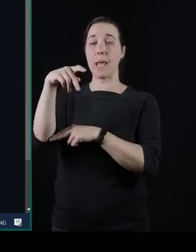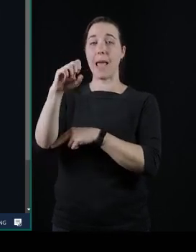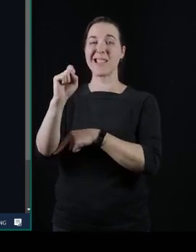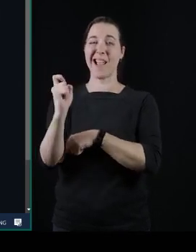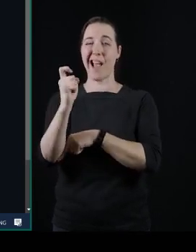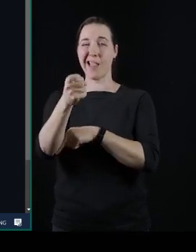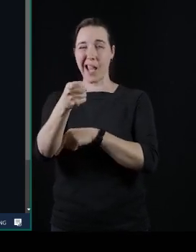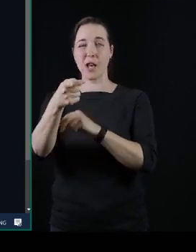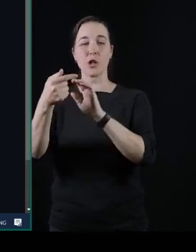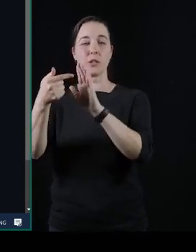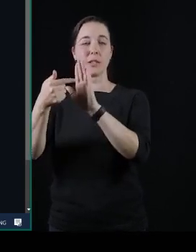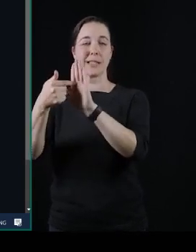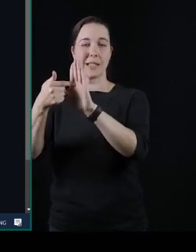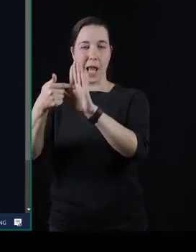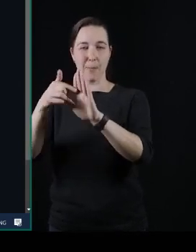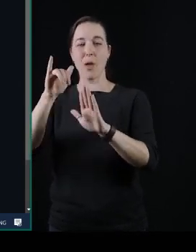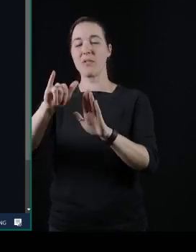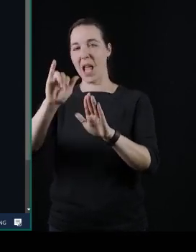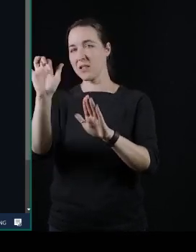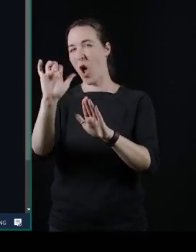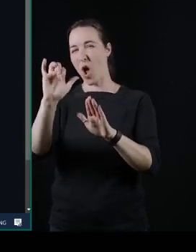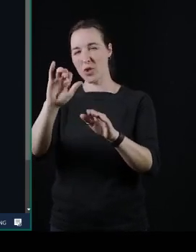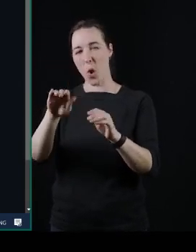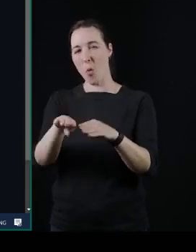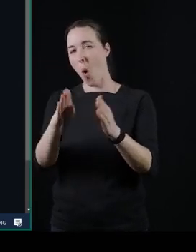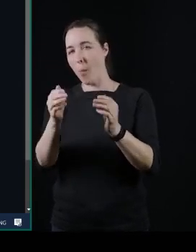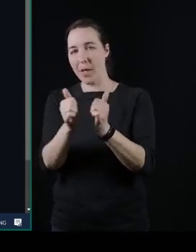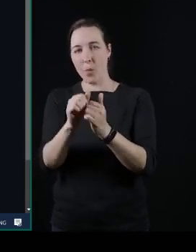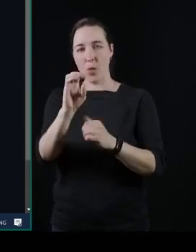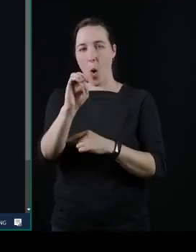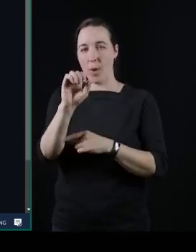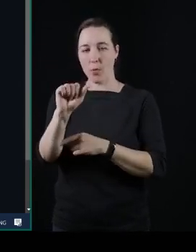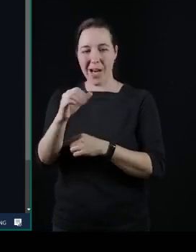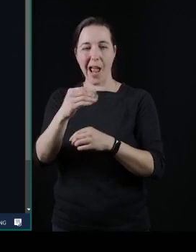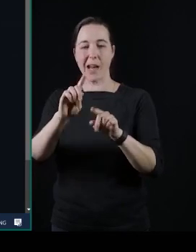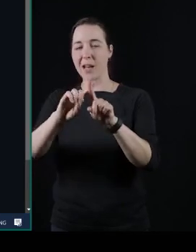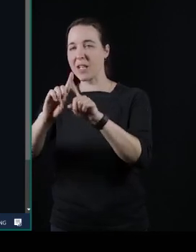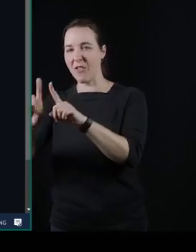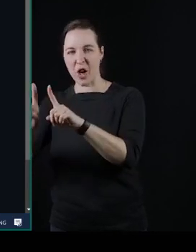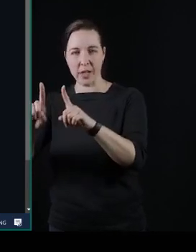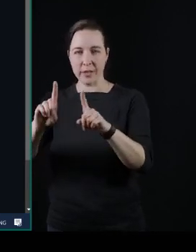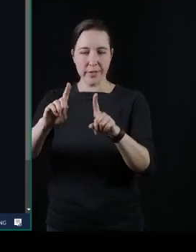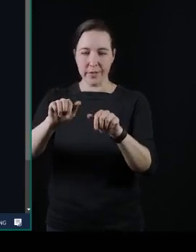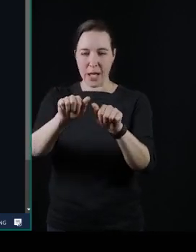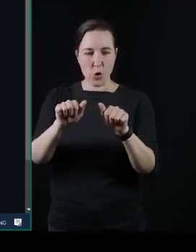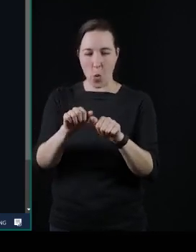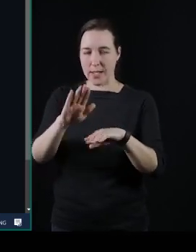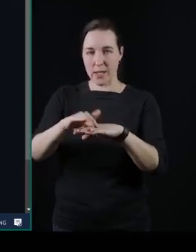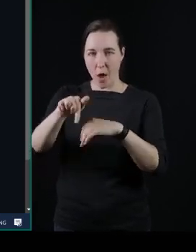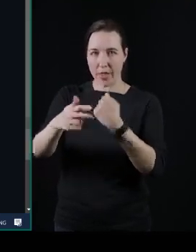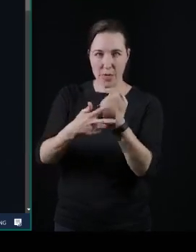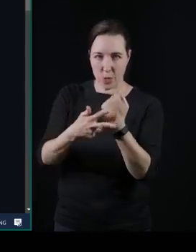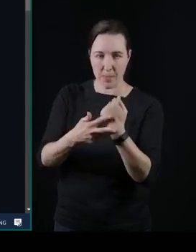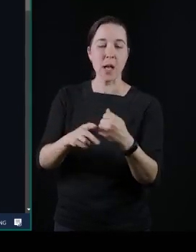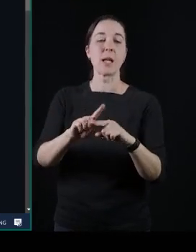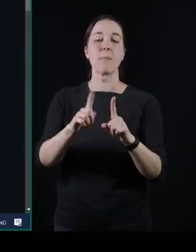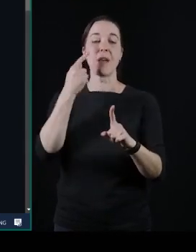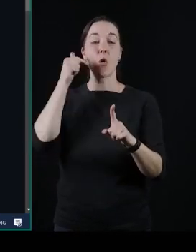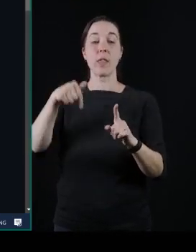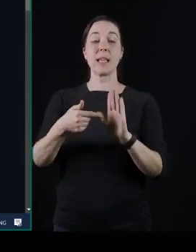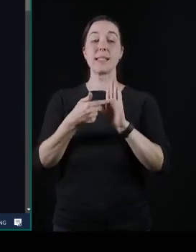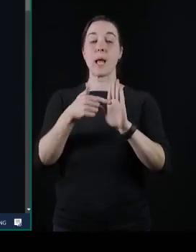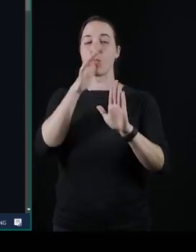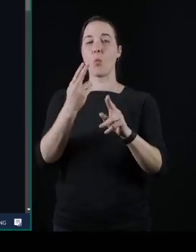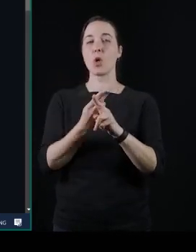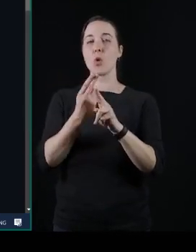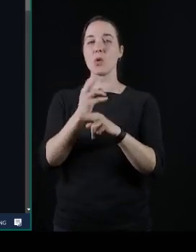NPS allocator sample, which is also bundled with OpenArena and other samples on the NPS samples repository. But for this demo, we're going to use the